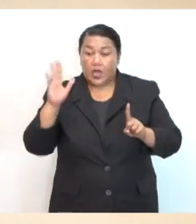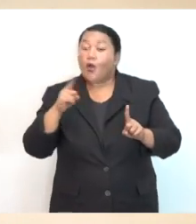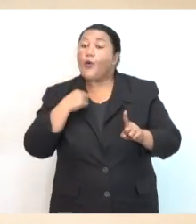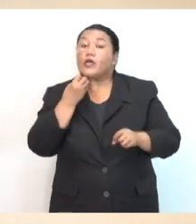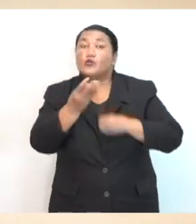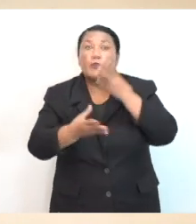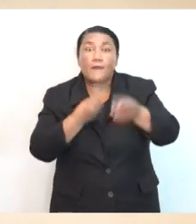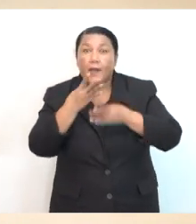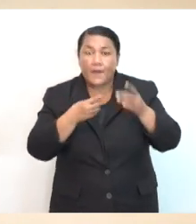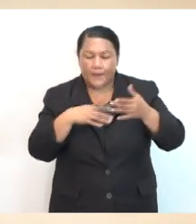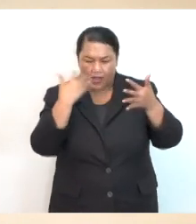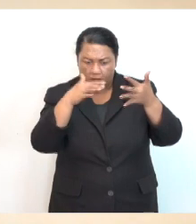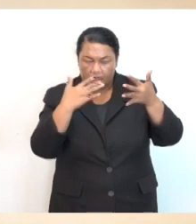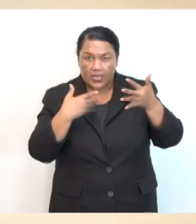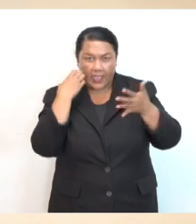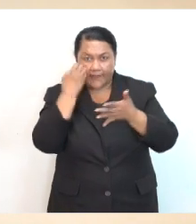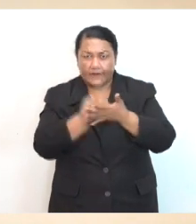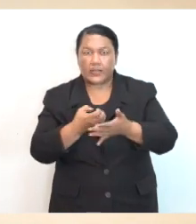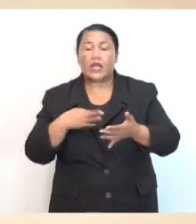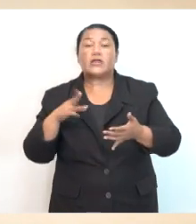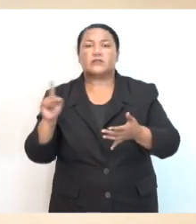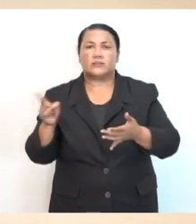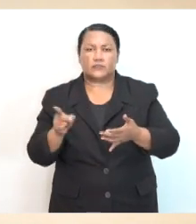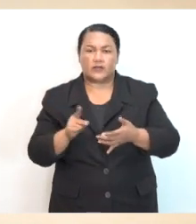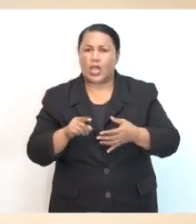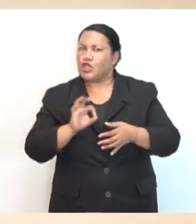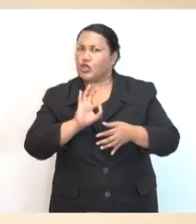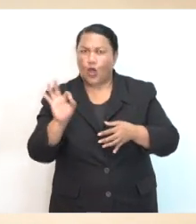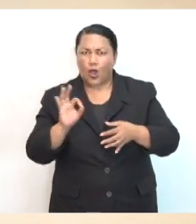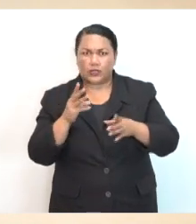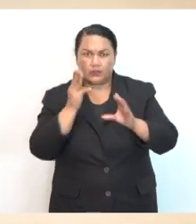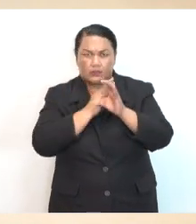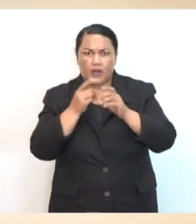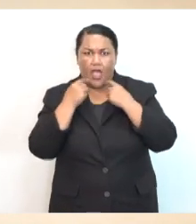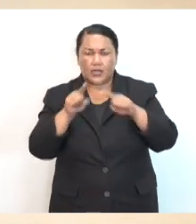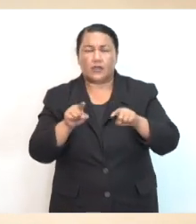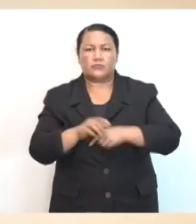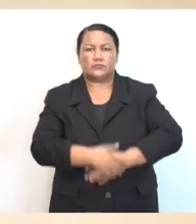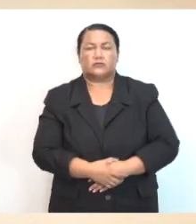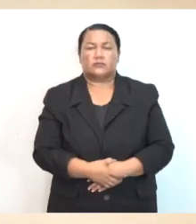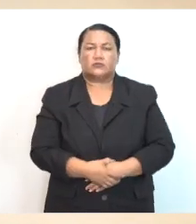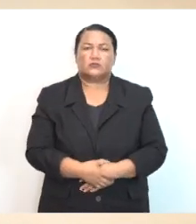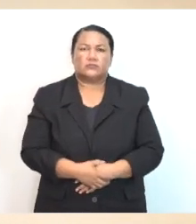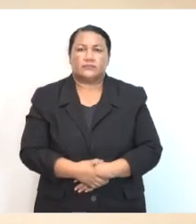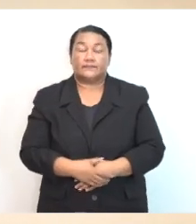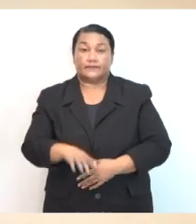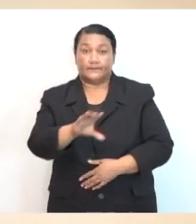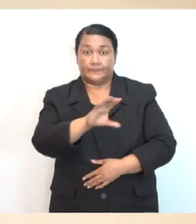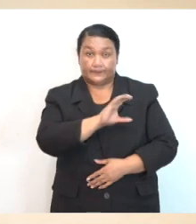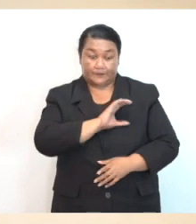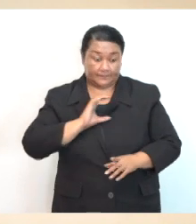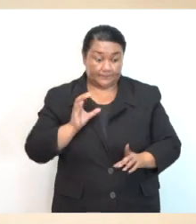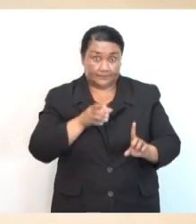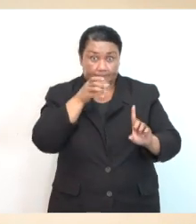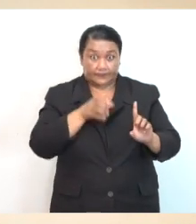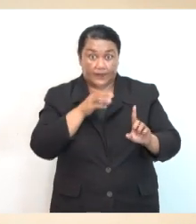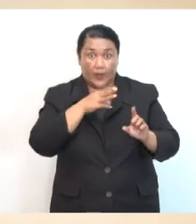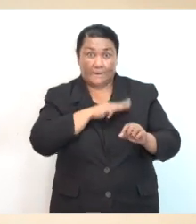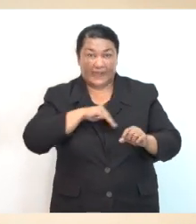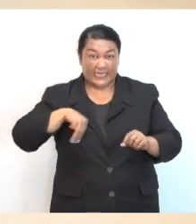constitutional redress rather than make press conferences. On the issue of Commissioner of Police, Mr. Qayyum complains that the Minister of